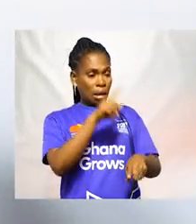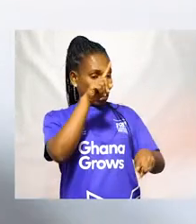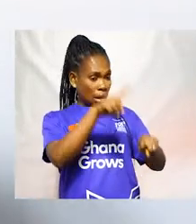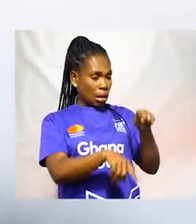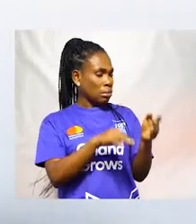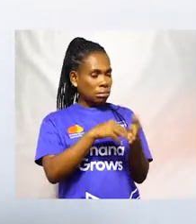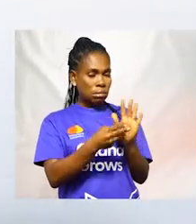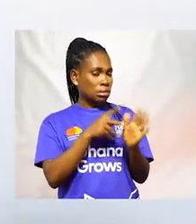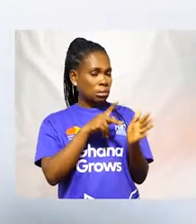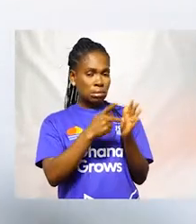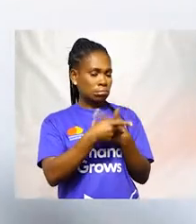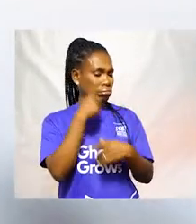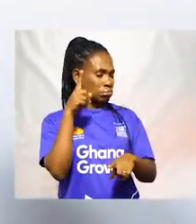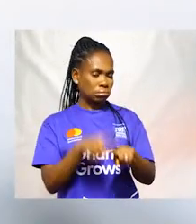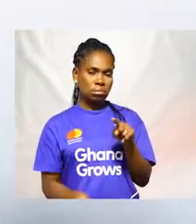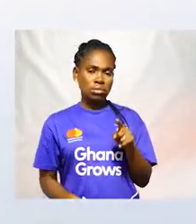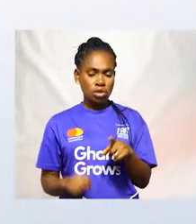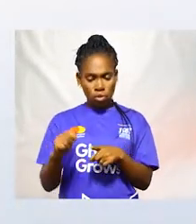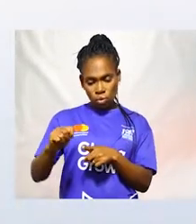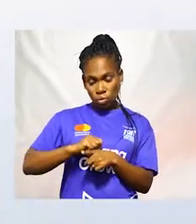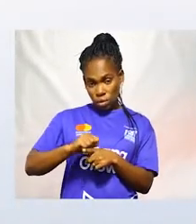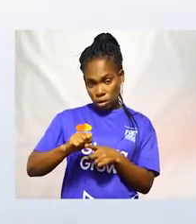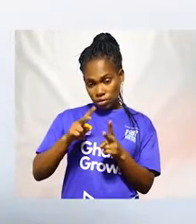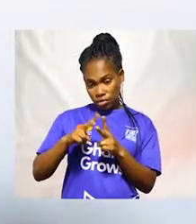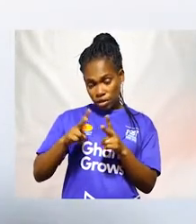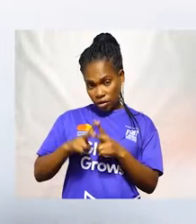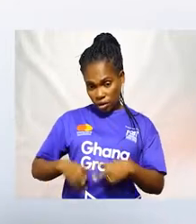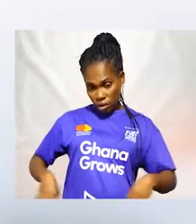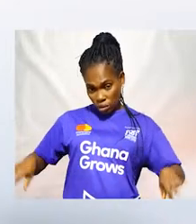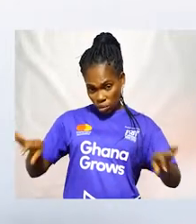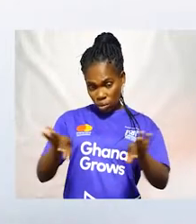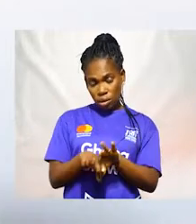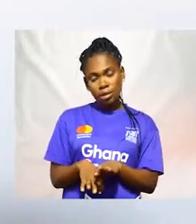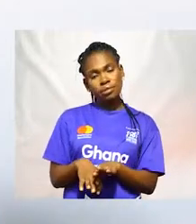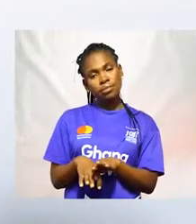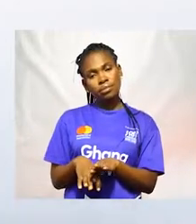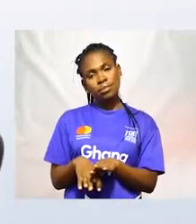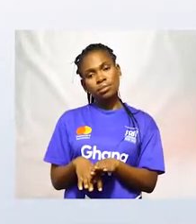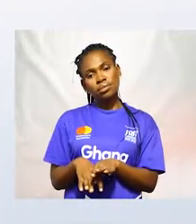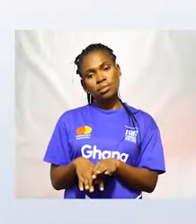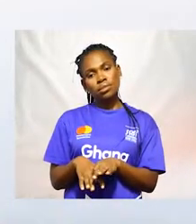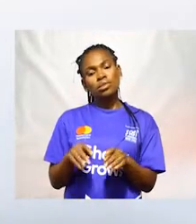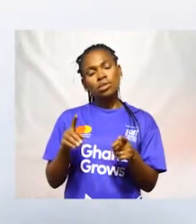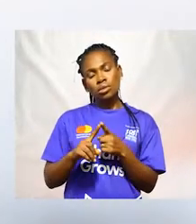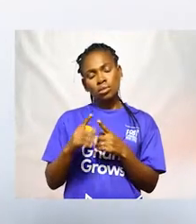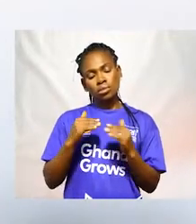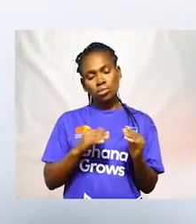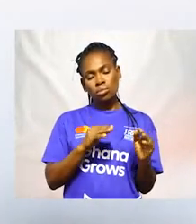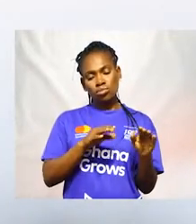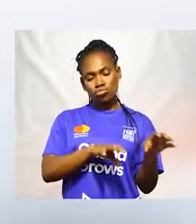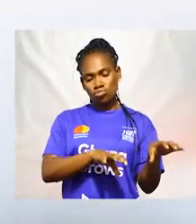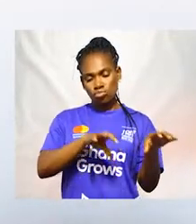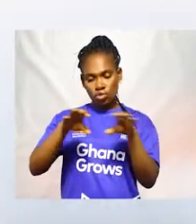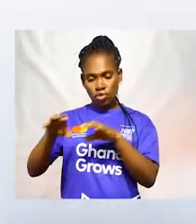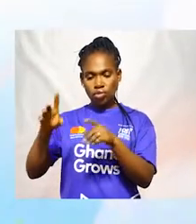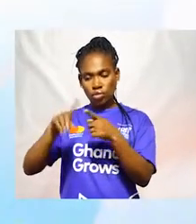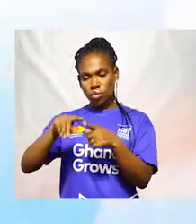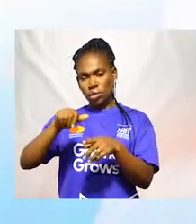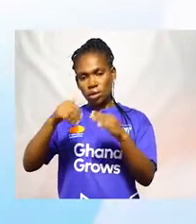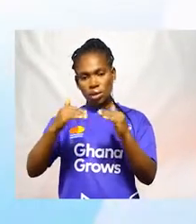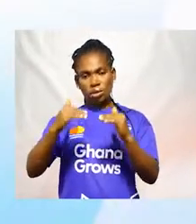will work. So training is important. Building that capacity is important to be able to move to the next level. The